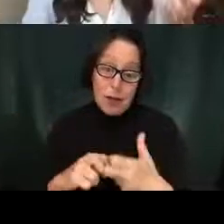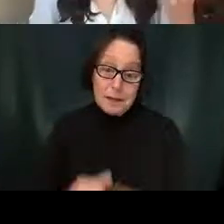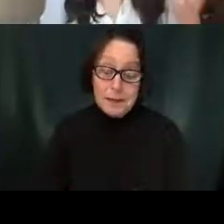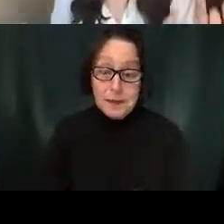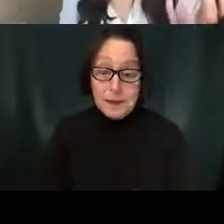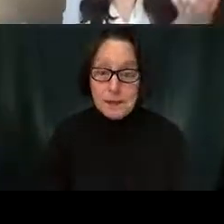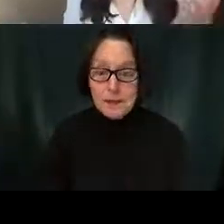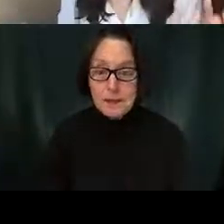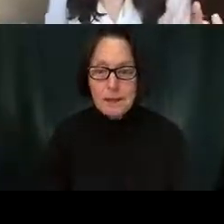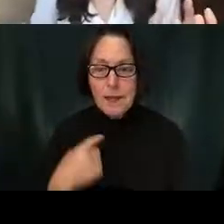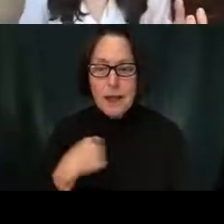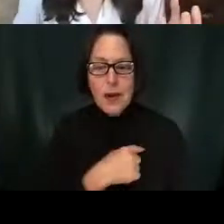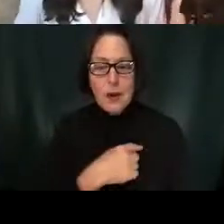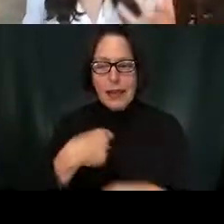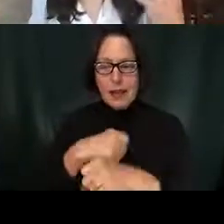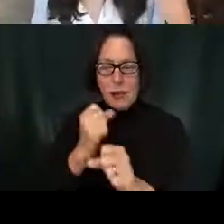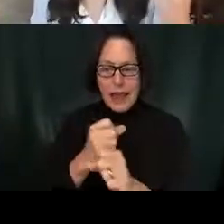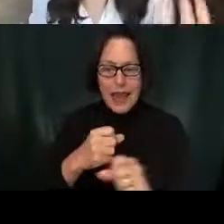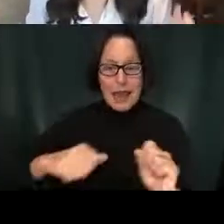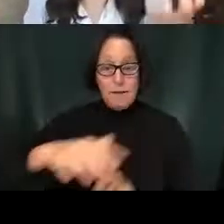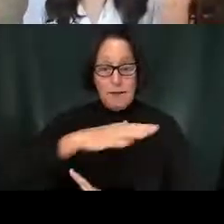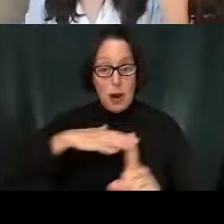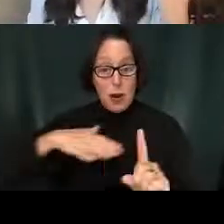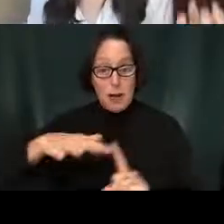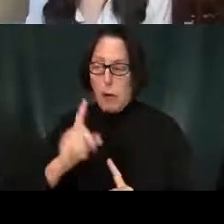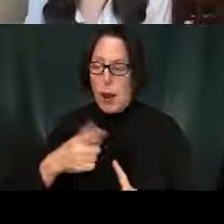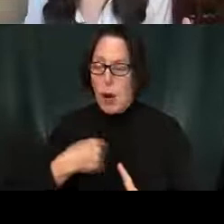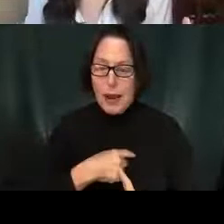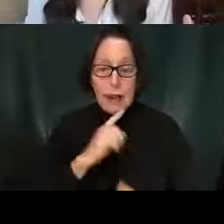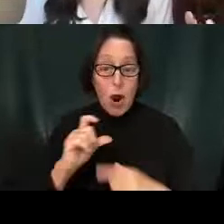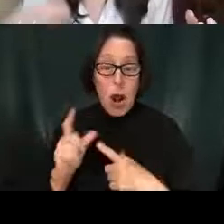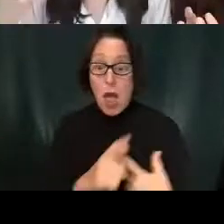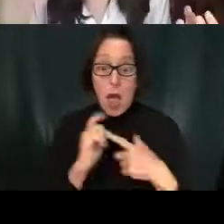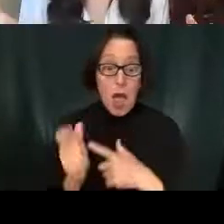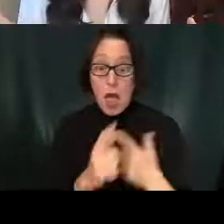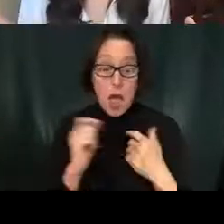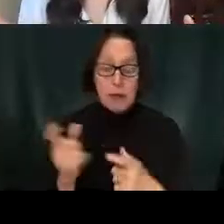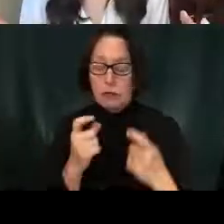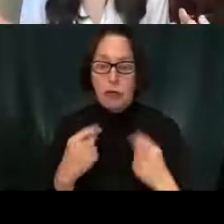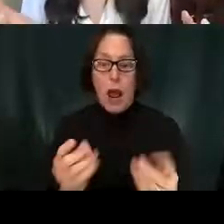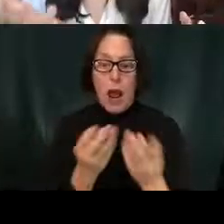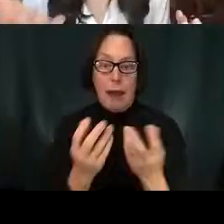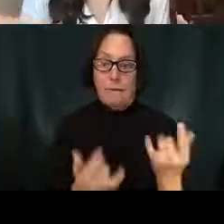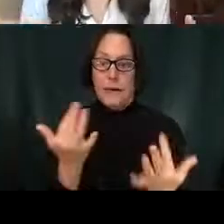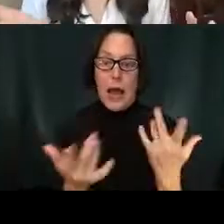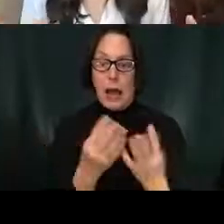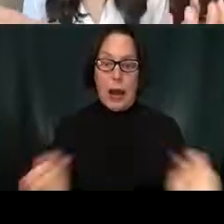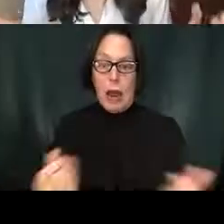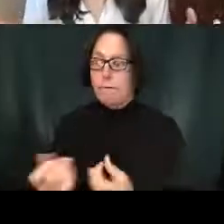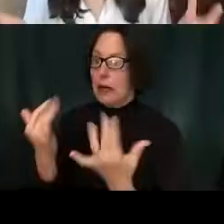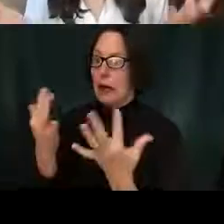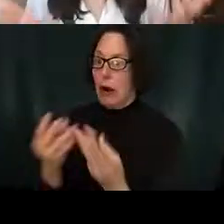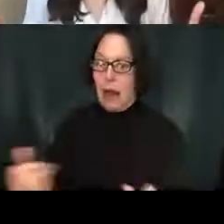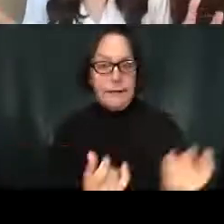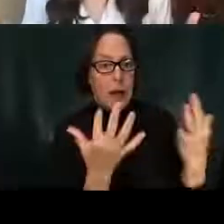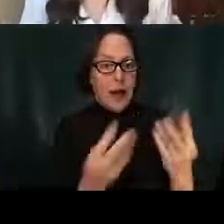So we create this environment where we are running around firefighting and we don't have time to grow and develop